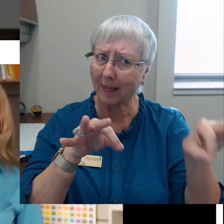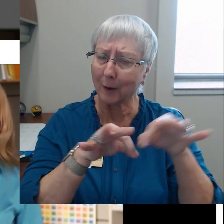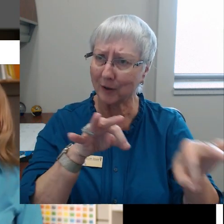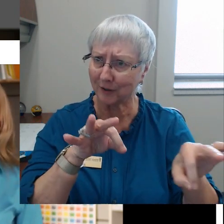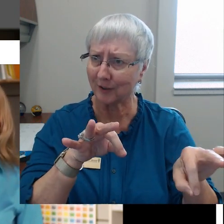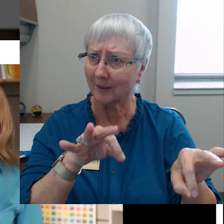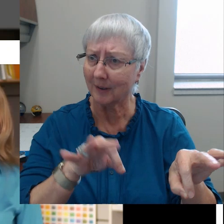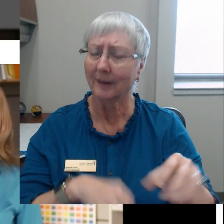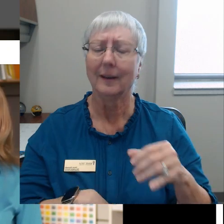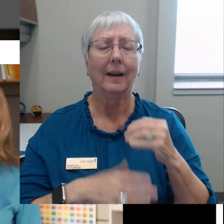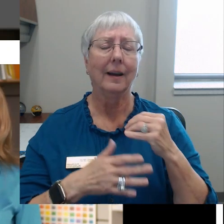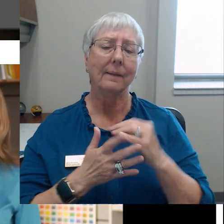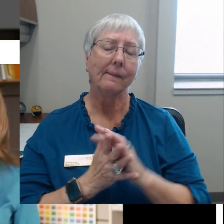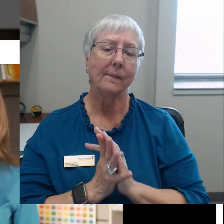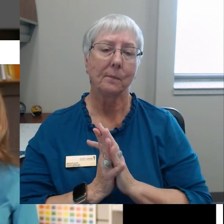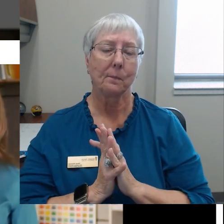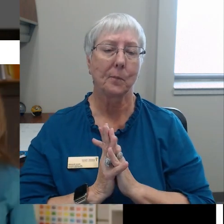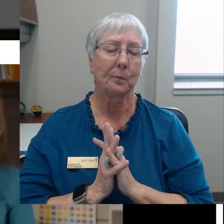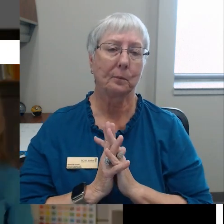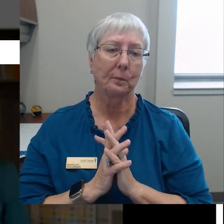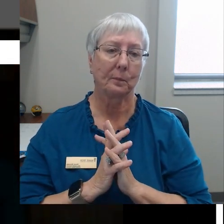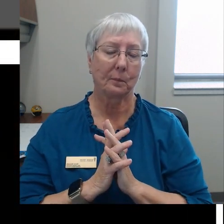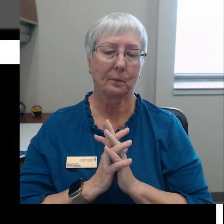ahead, make your mark on the world.